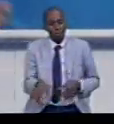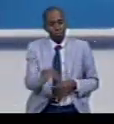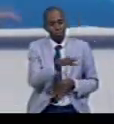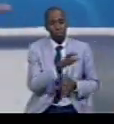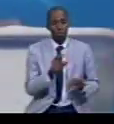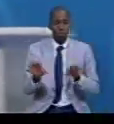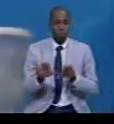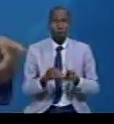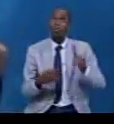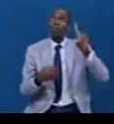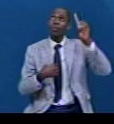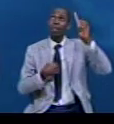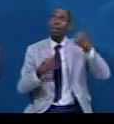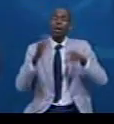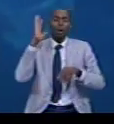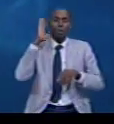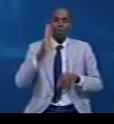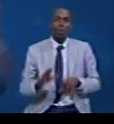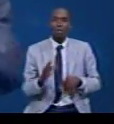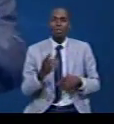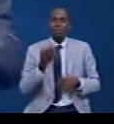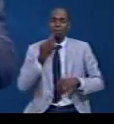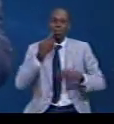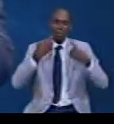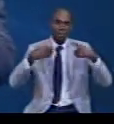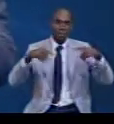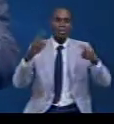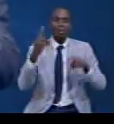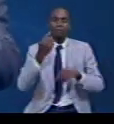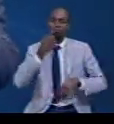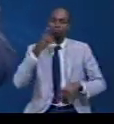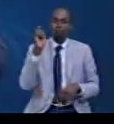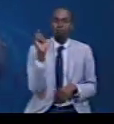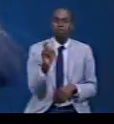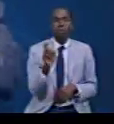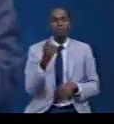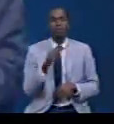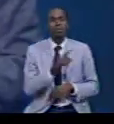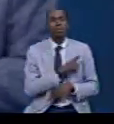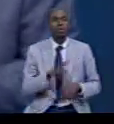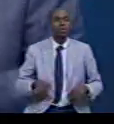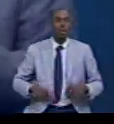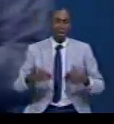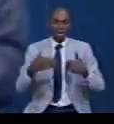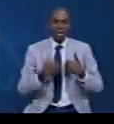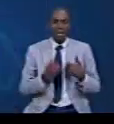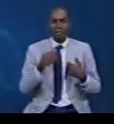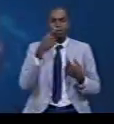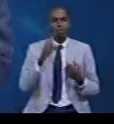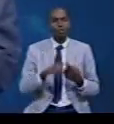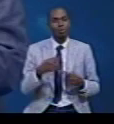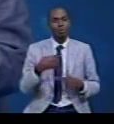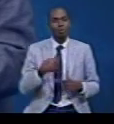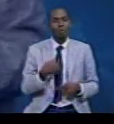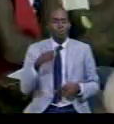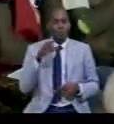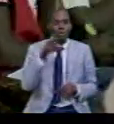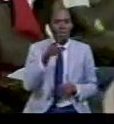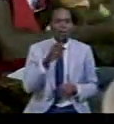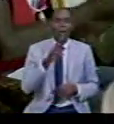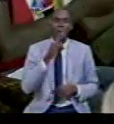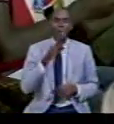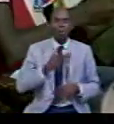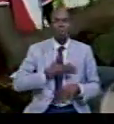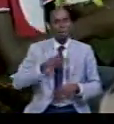will declare the decree. The Lord has said unto me, thou art my son,